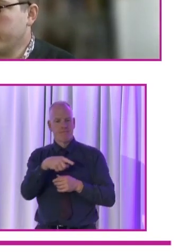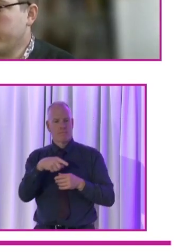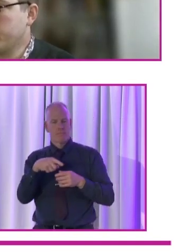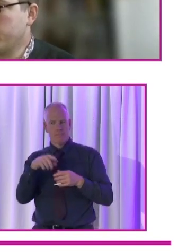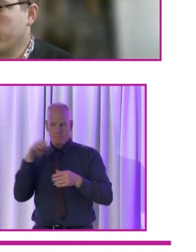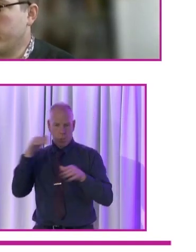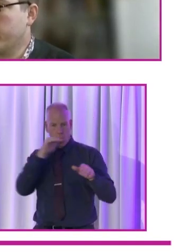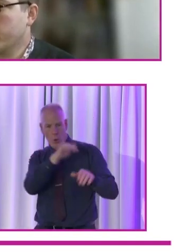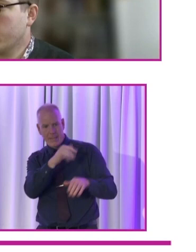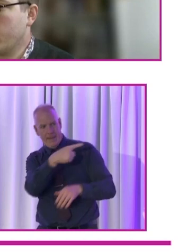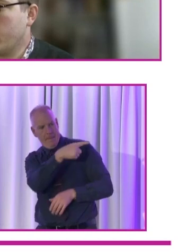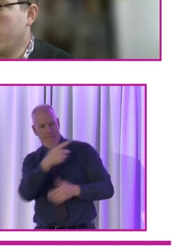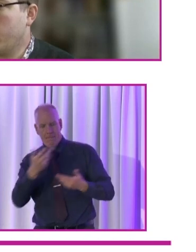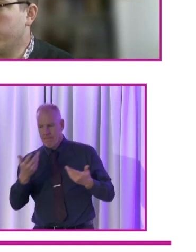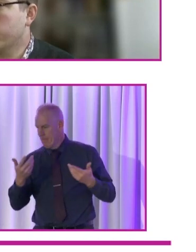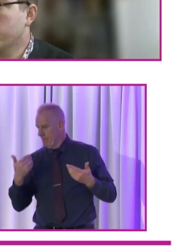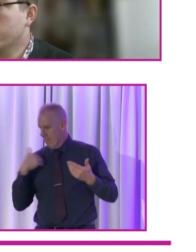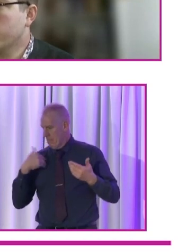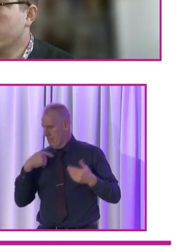to get in touch with them.